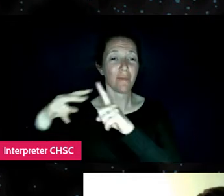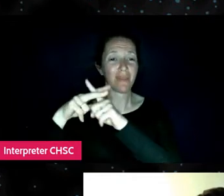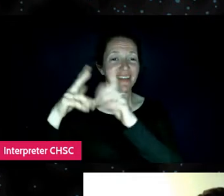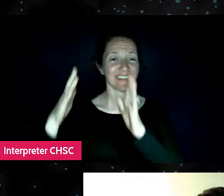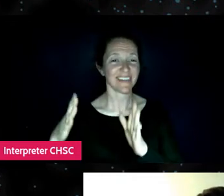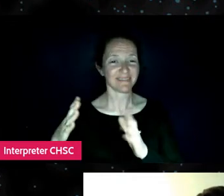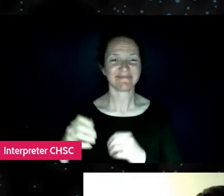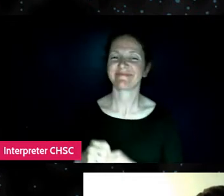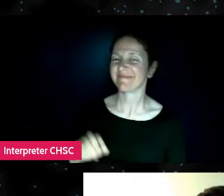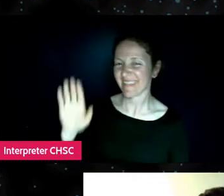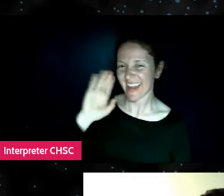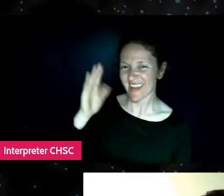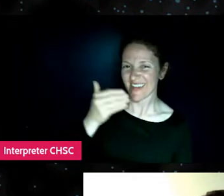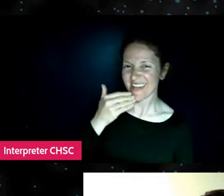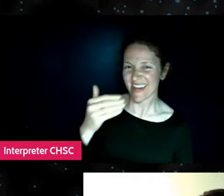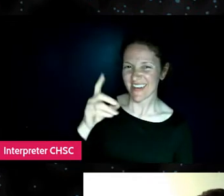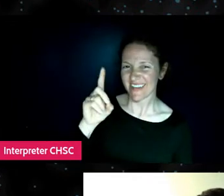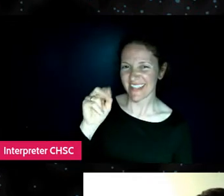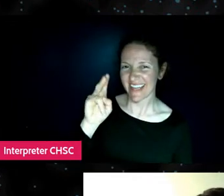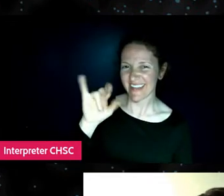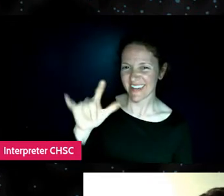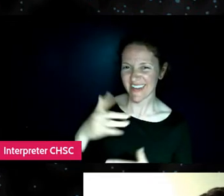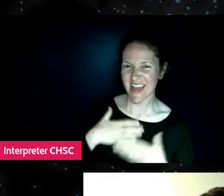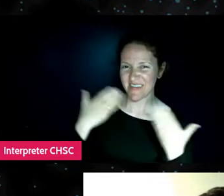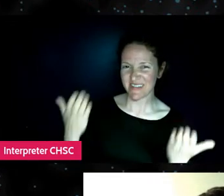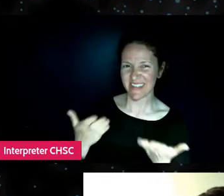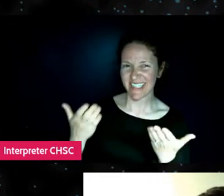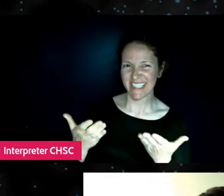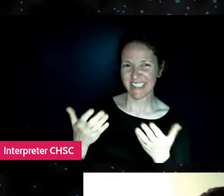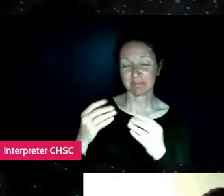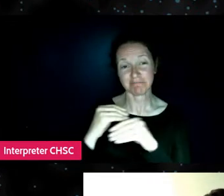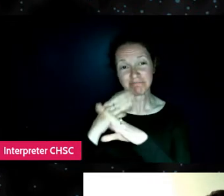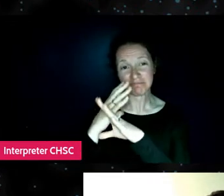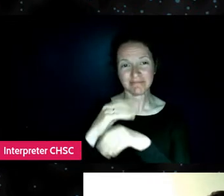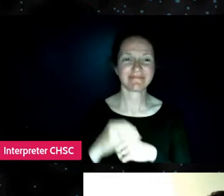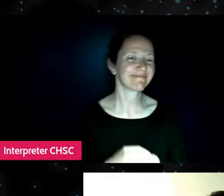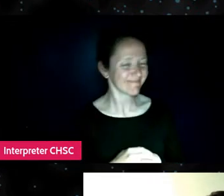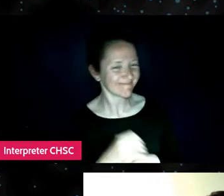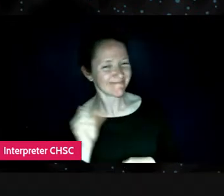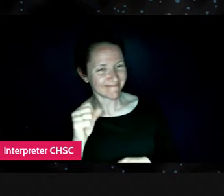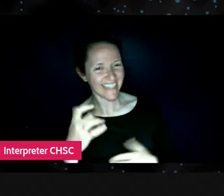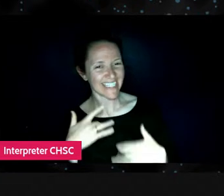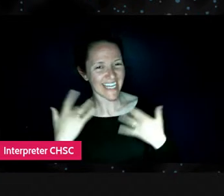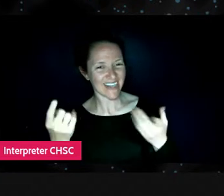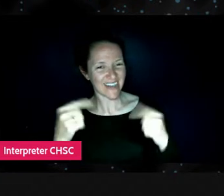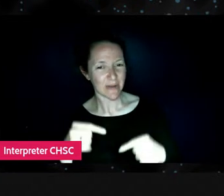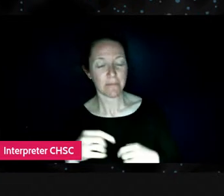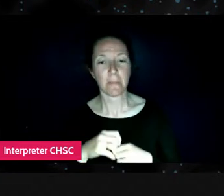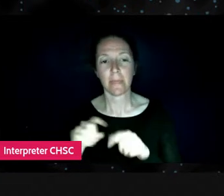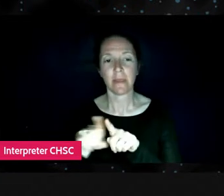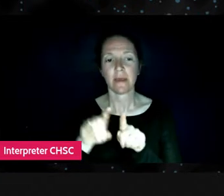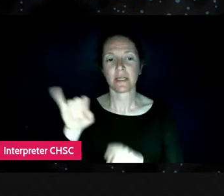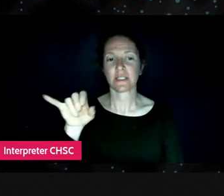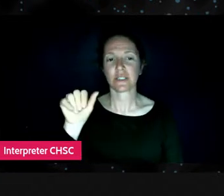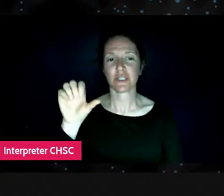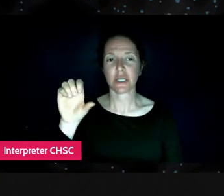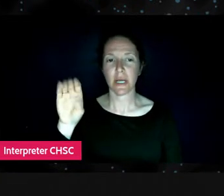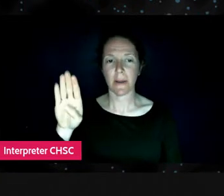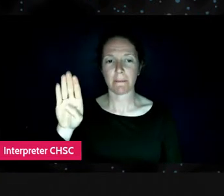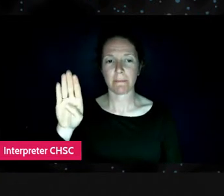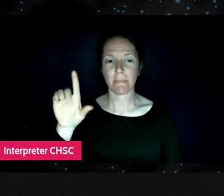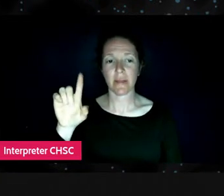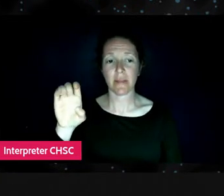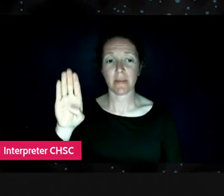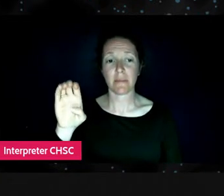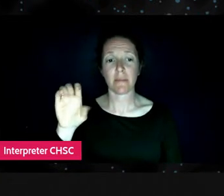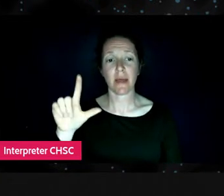Daniel. Good to be here virtually. Yeah, absolutely. We're excited to have you. And then Jacob Lebel, who's another youth plaintiff in